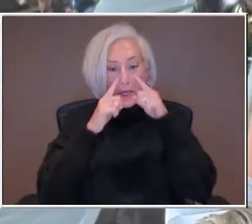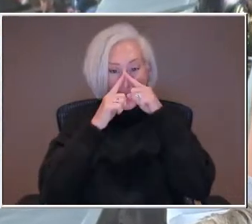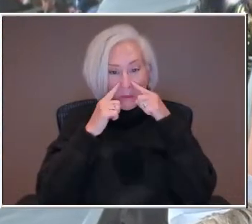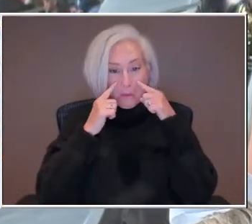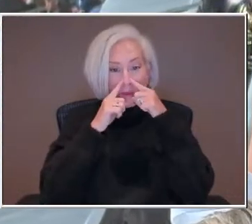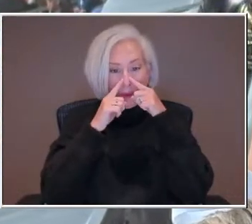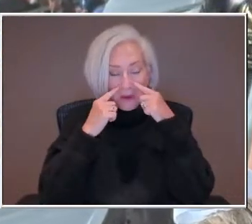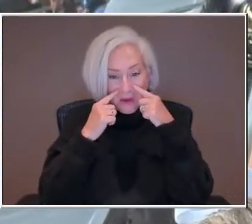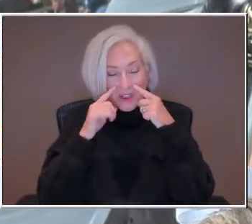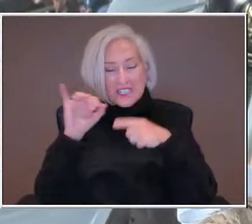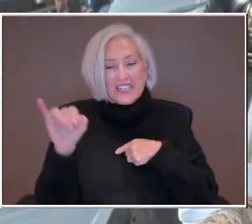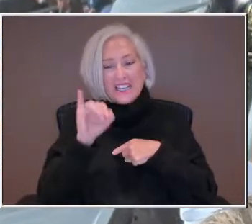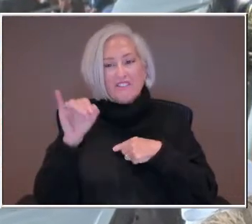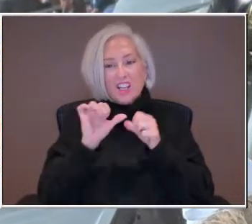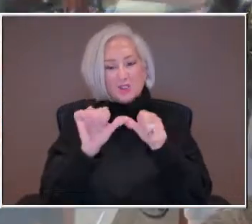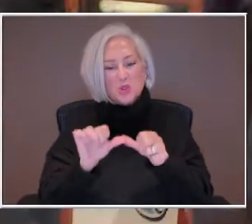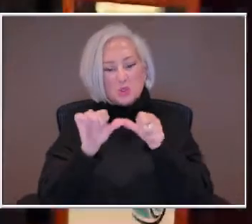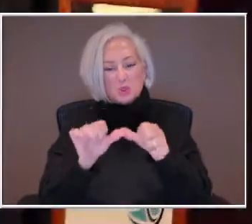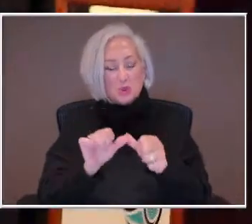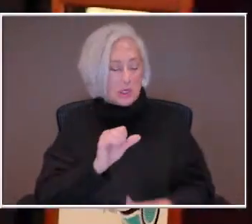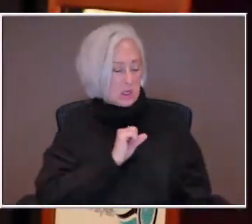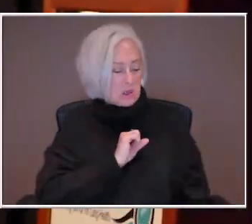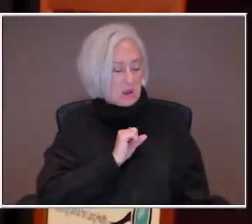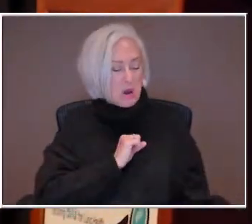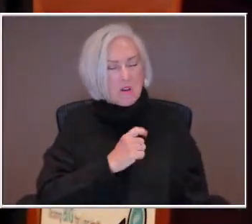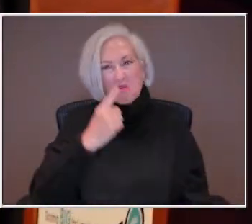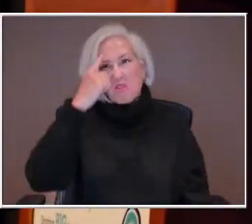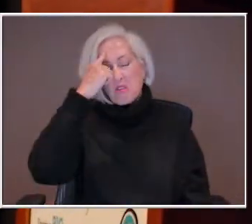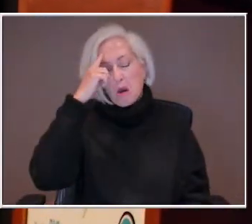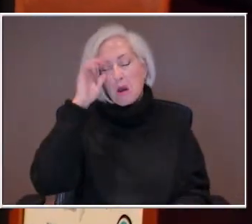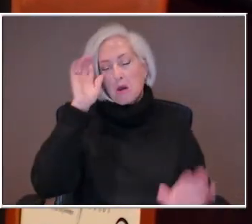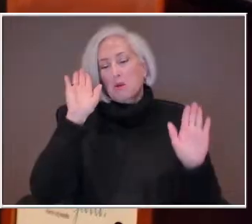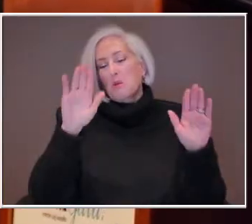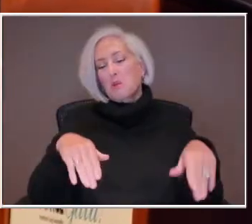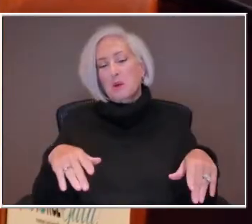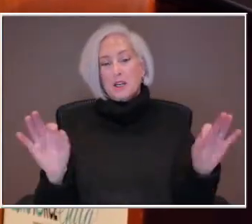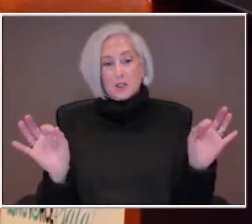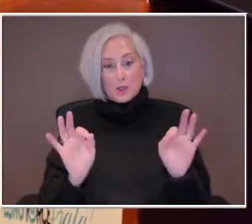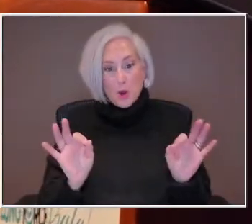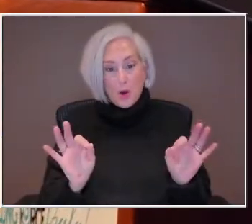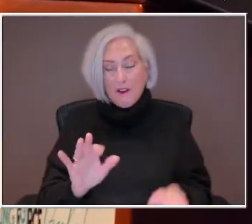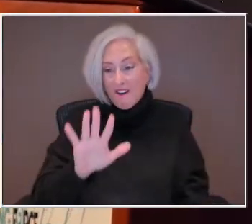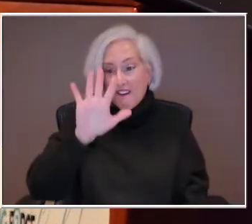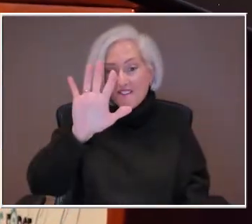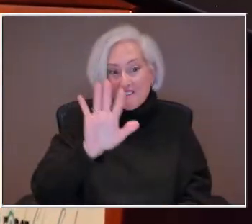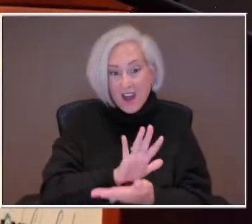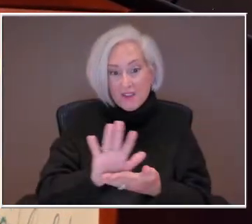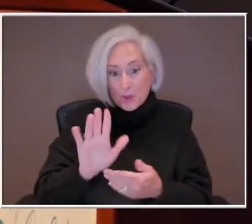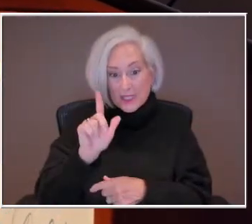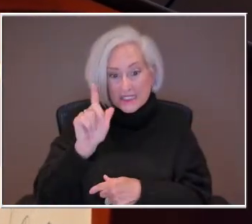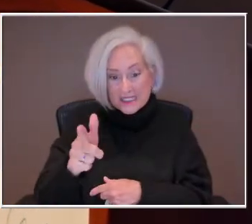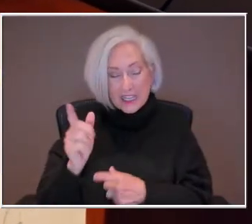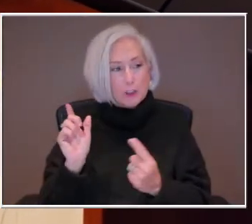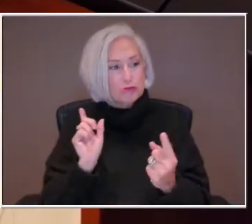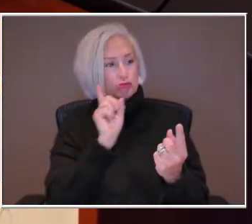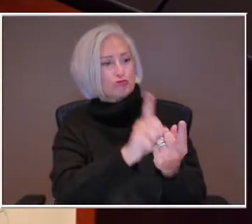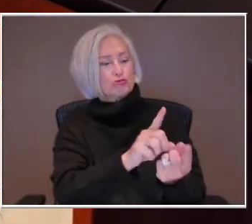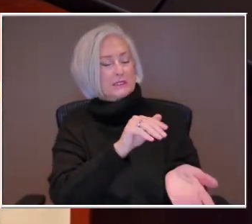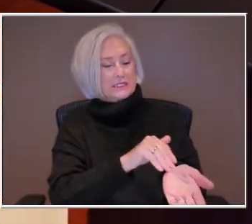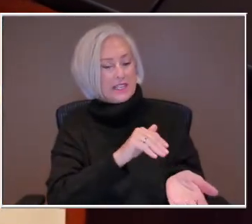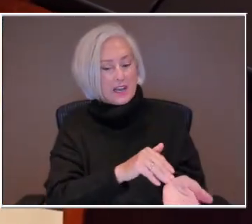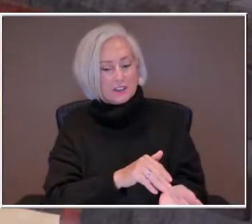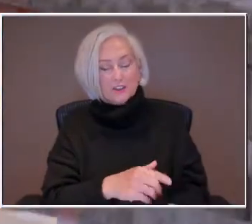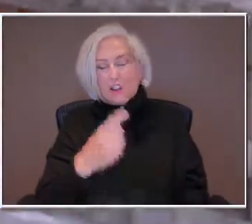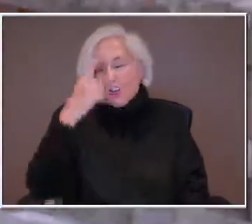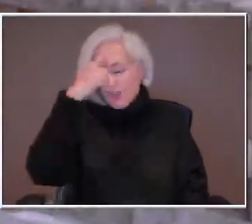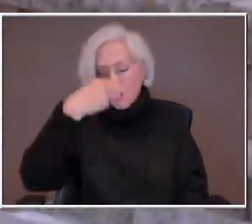didn't seem like a big deal at first. But after 5 weeks, she saw her doctor. I went in for a chest x-ray thinking, okay, no big